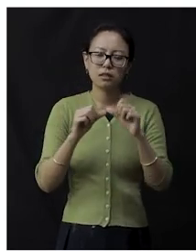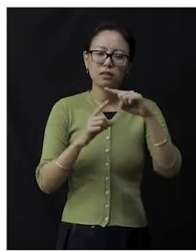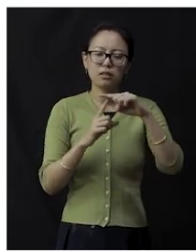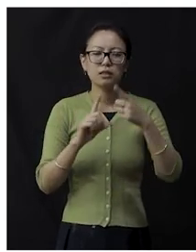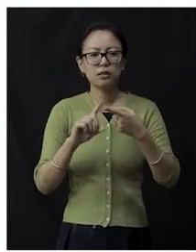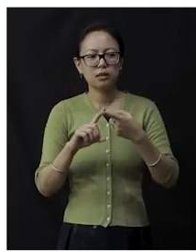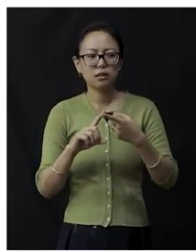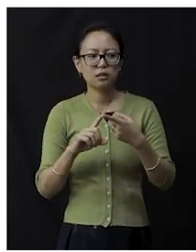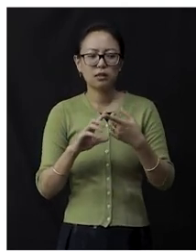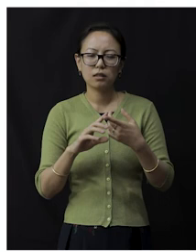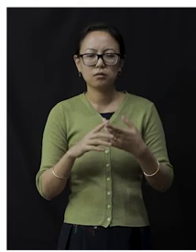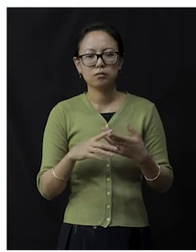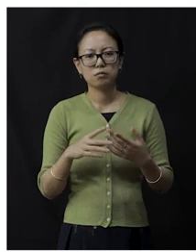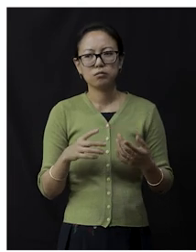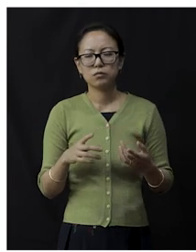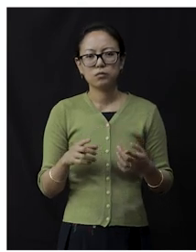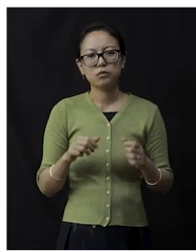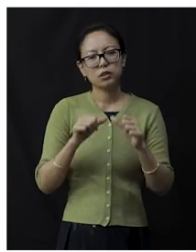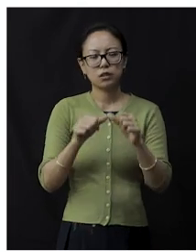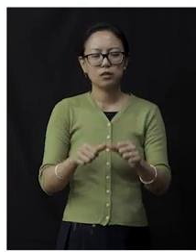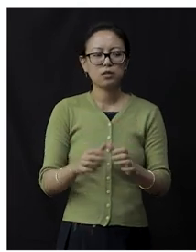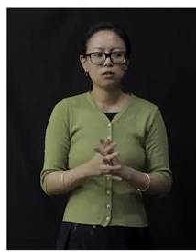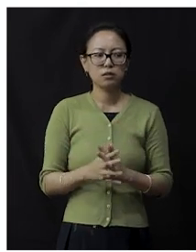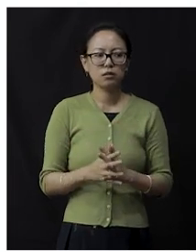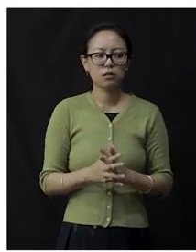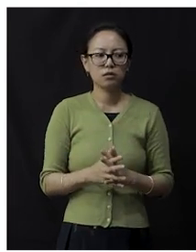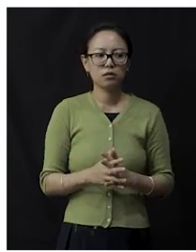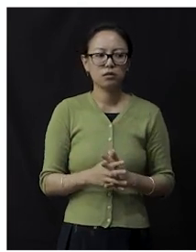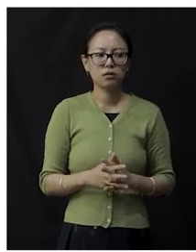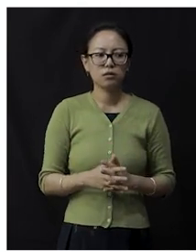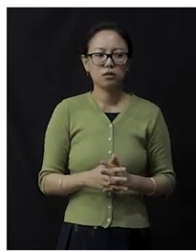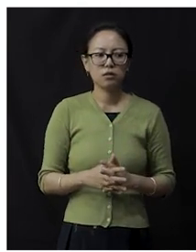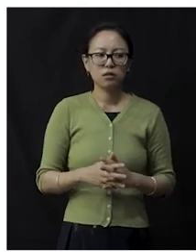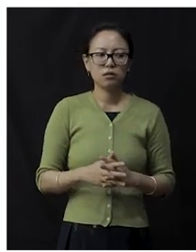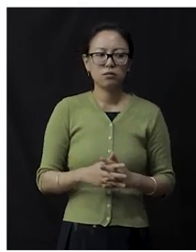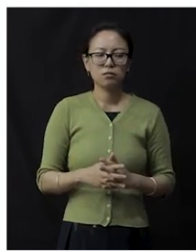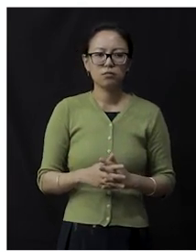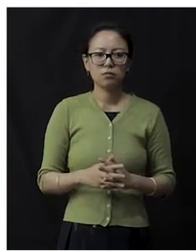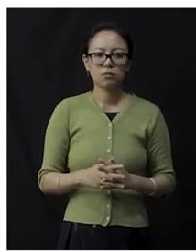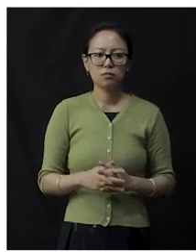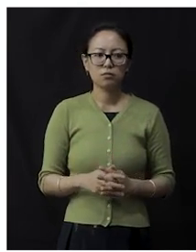order, it would be bat, cat, dog, and joke.